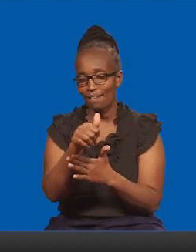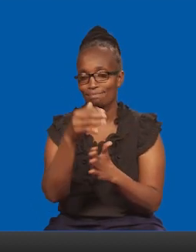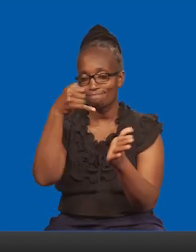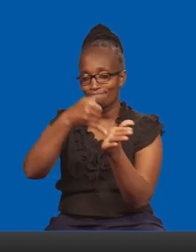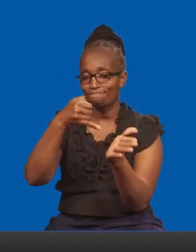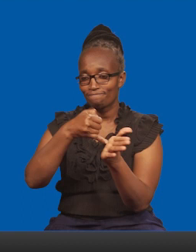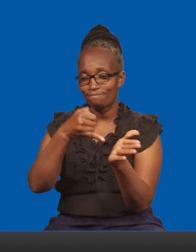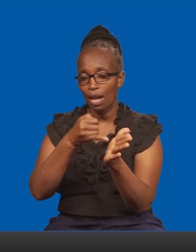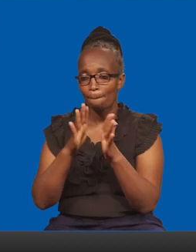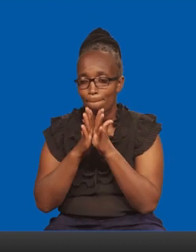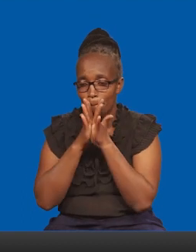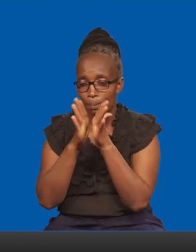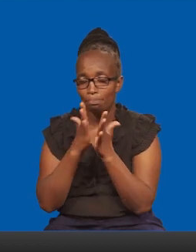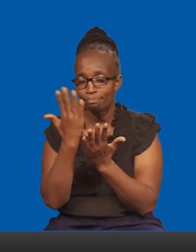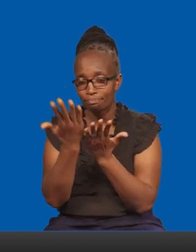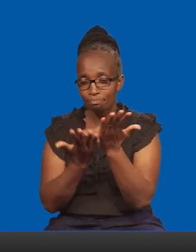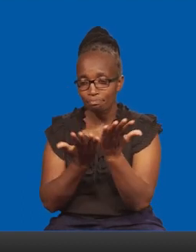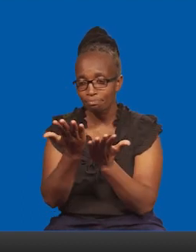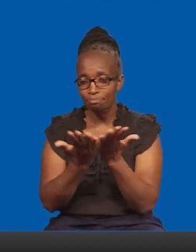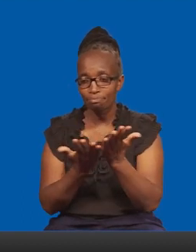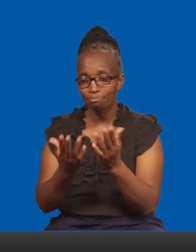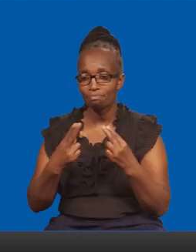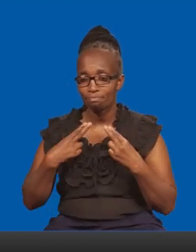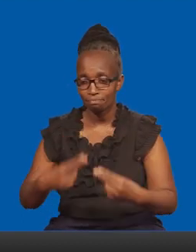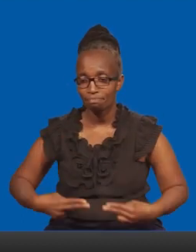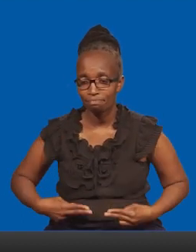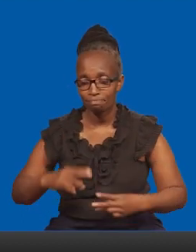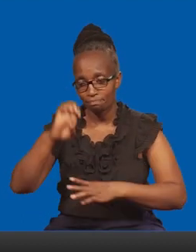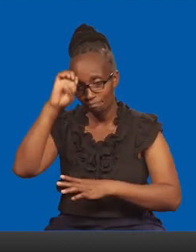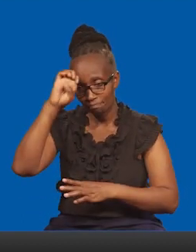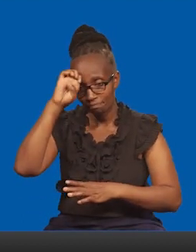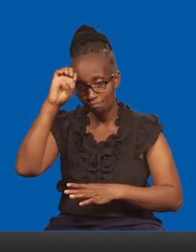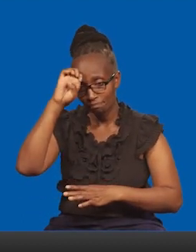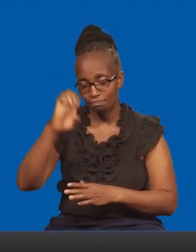other expenditure, including public services,